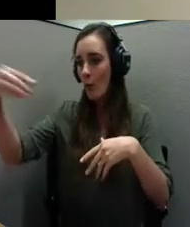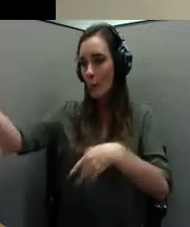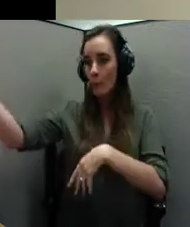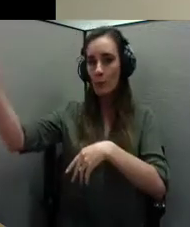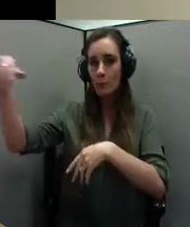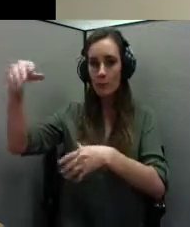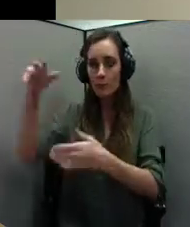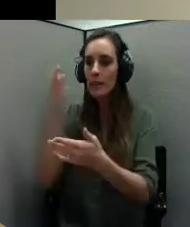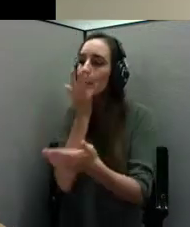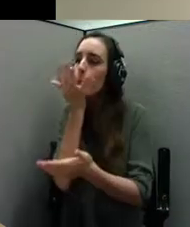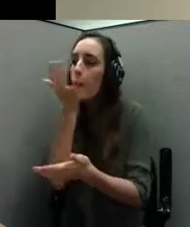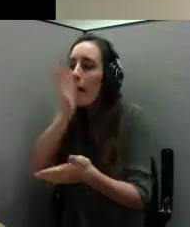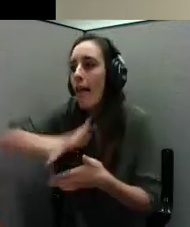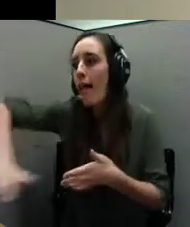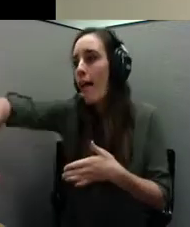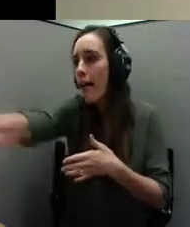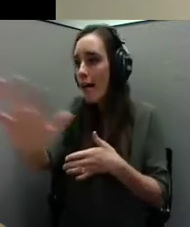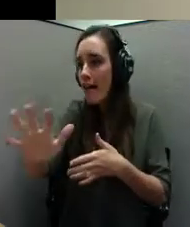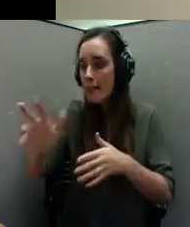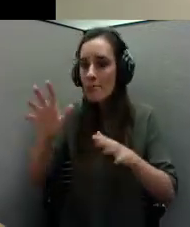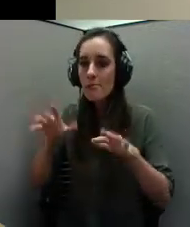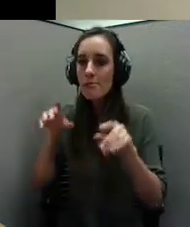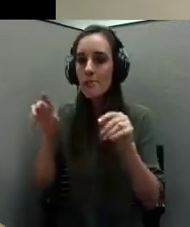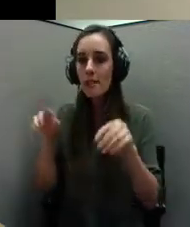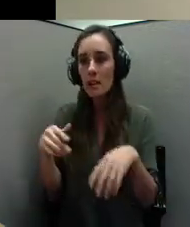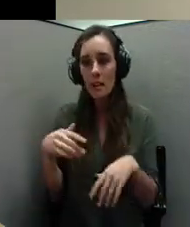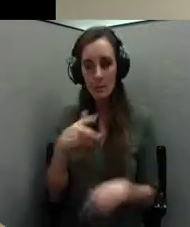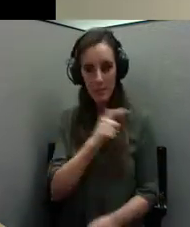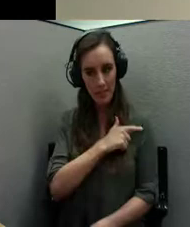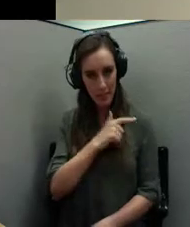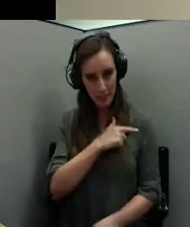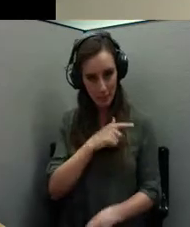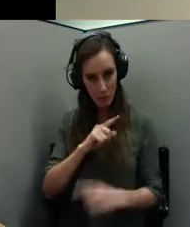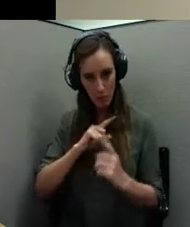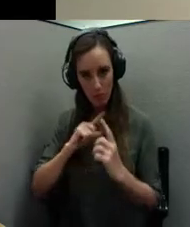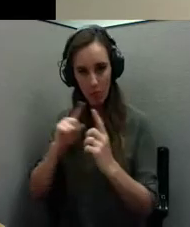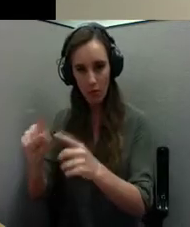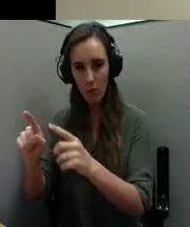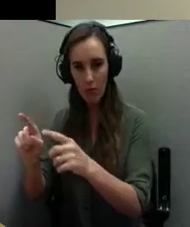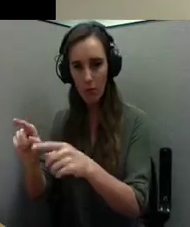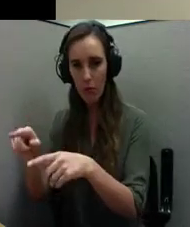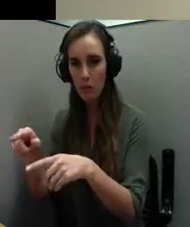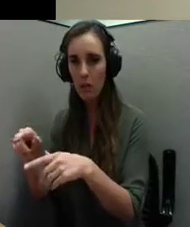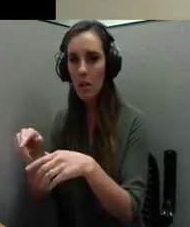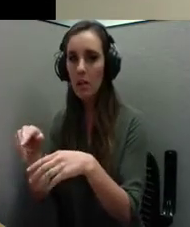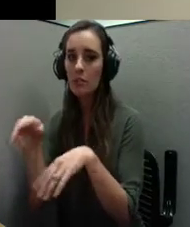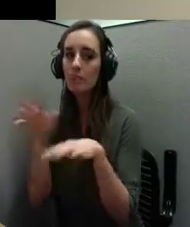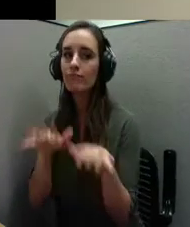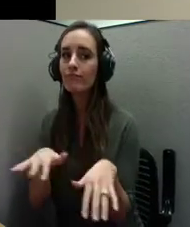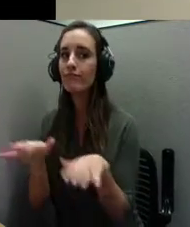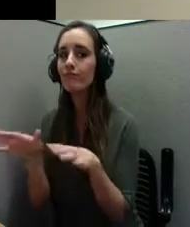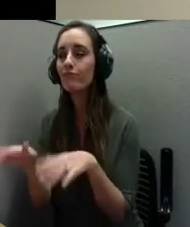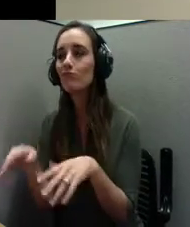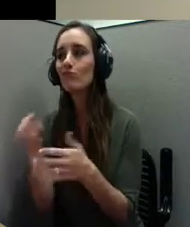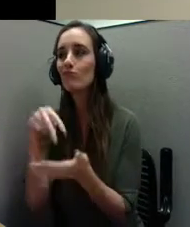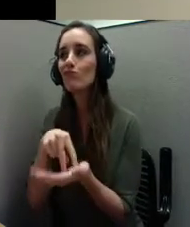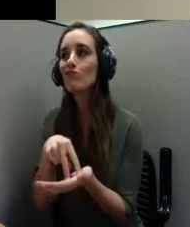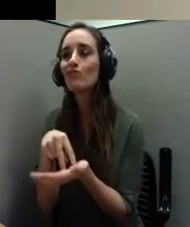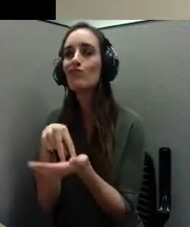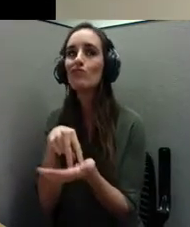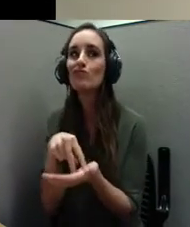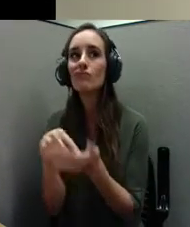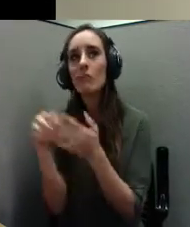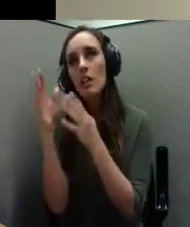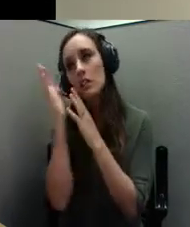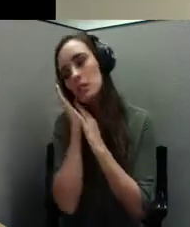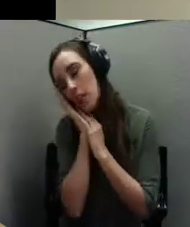and that's where he would go. And he'd come back in at the end of the day, and people would say, "Well, what have you been doing?" And he said, "Well, I've been working very hard." But he wasn't. He was